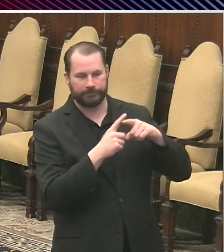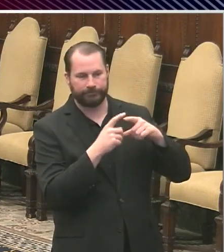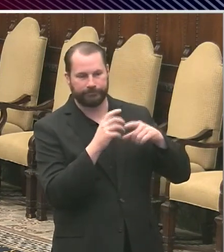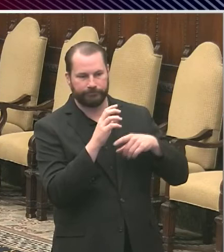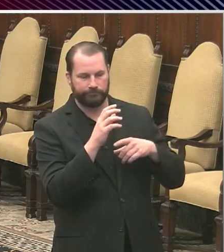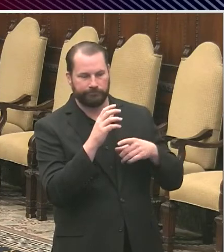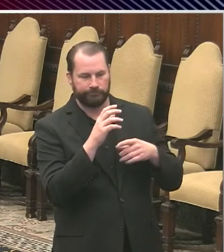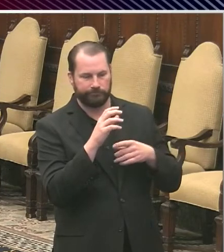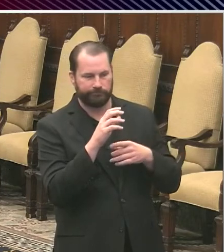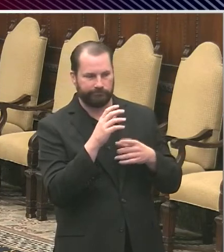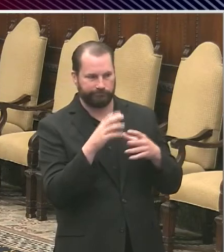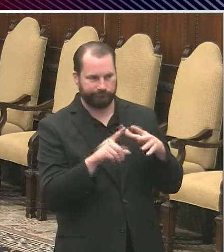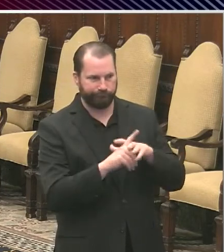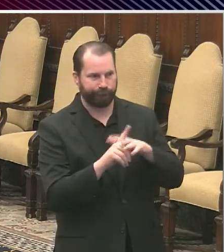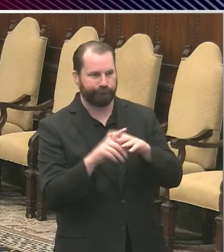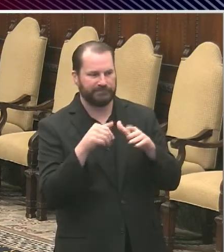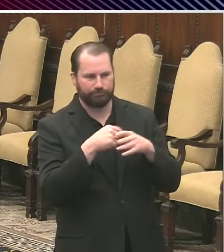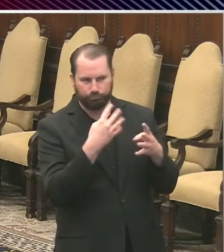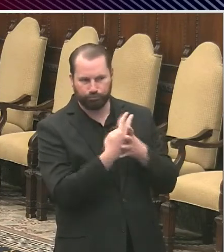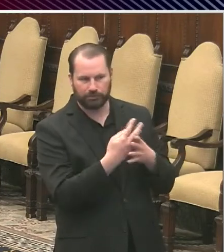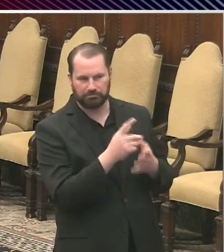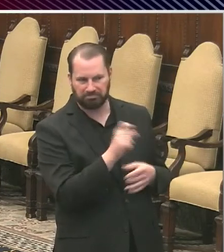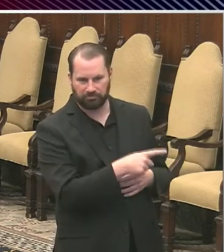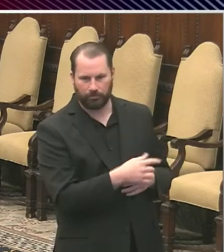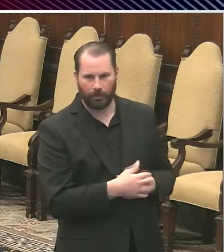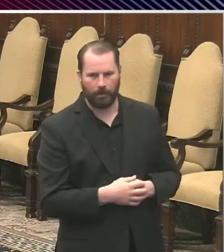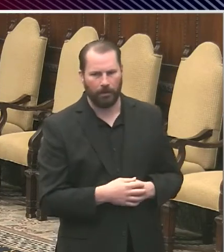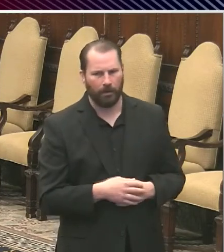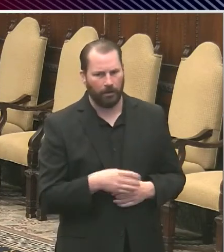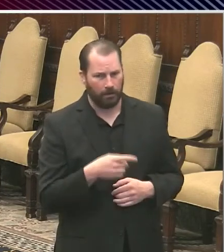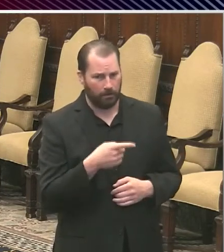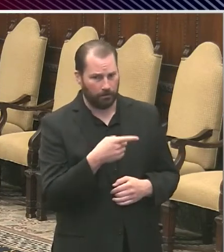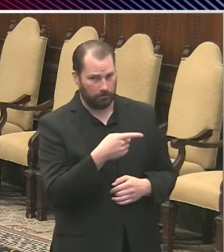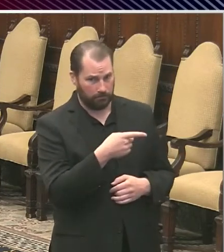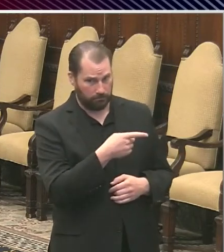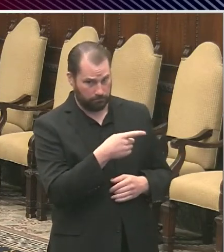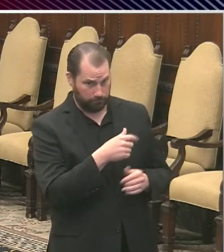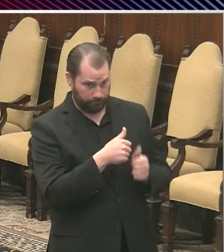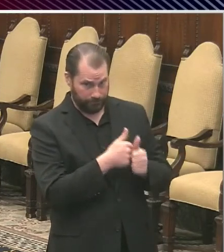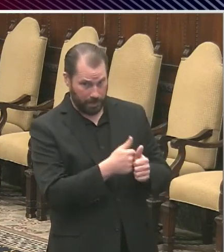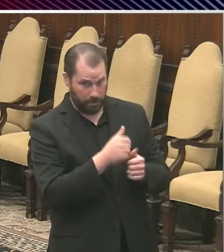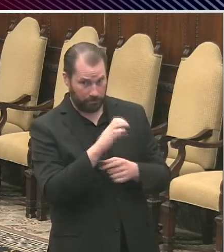cases all held to the CDC guidelines for being tested?